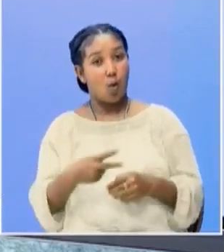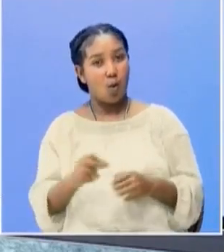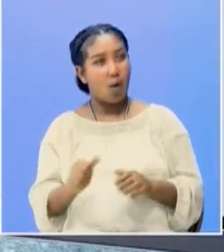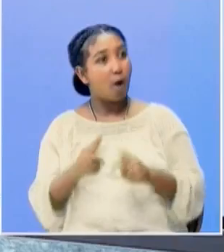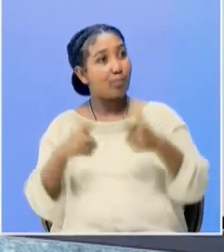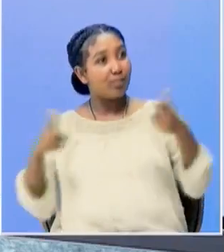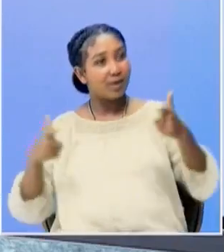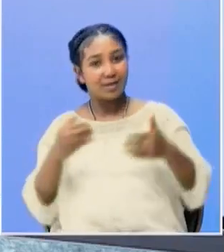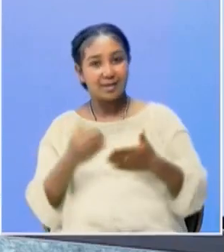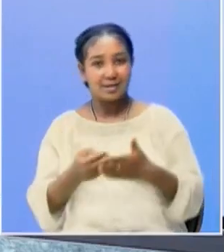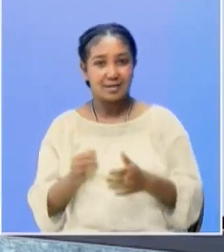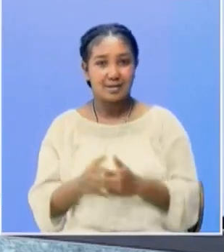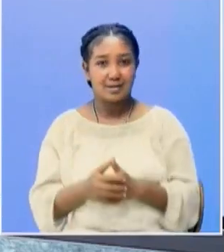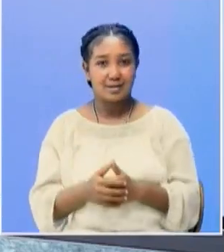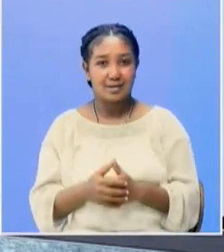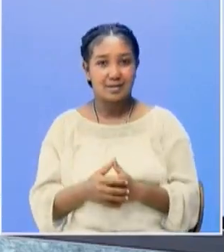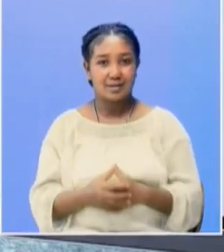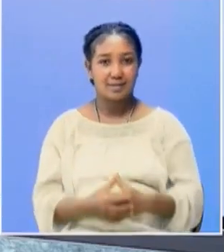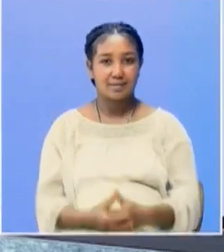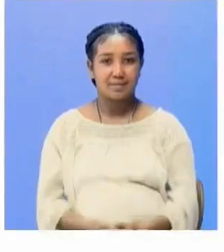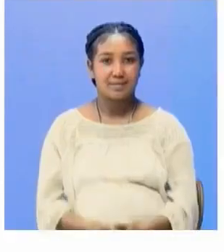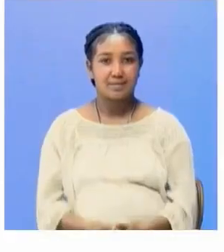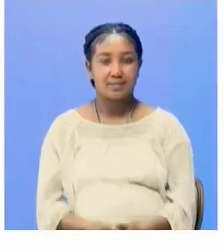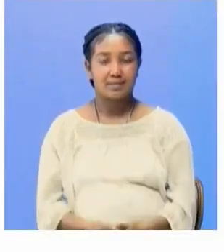he is.